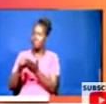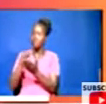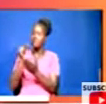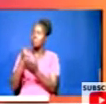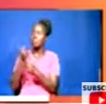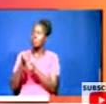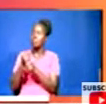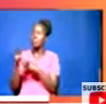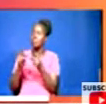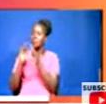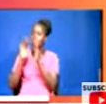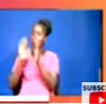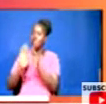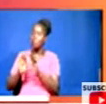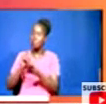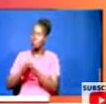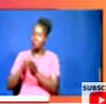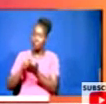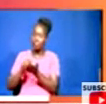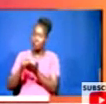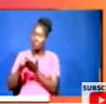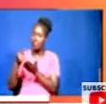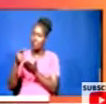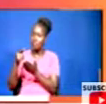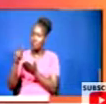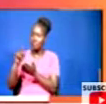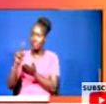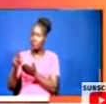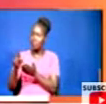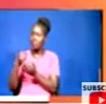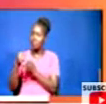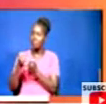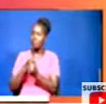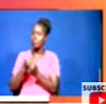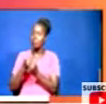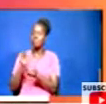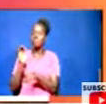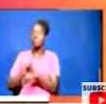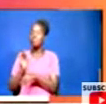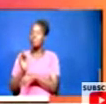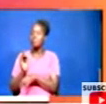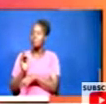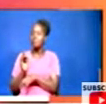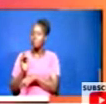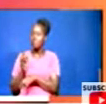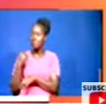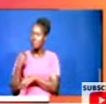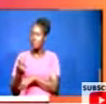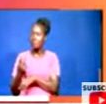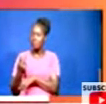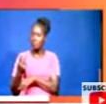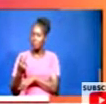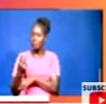very important. When seeds are not correct, the yields are usually affected. Number two, looking at